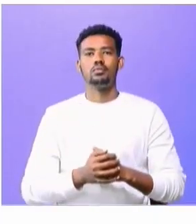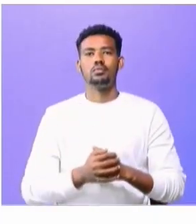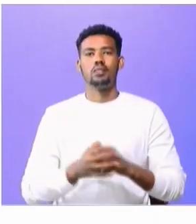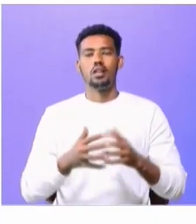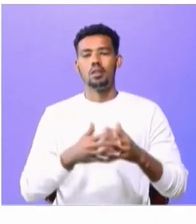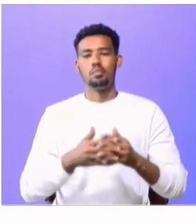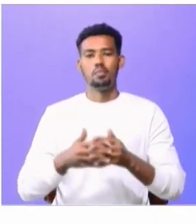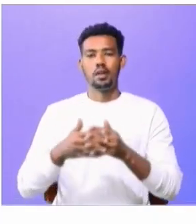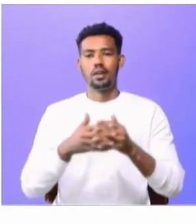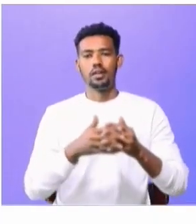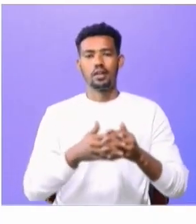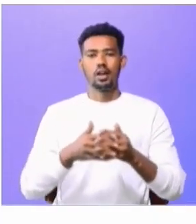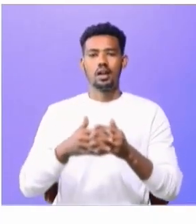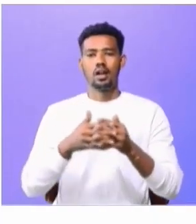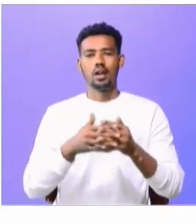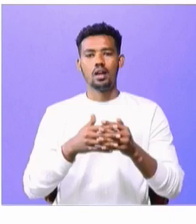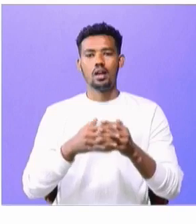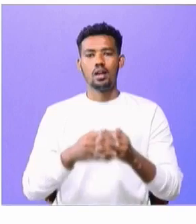America.